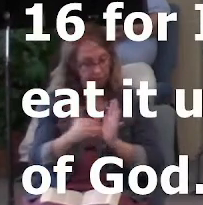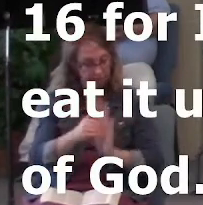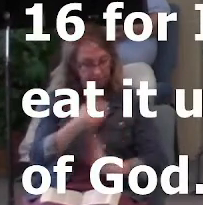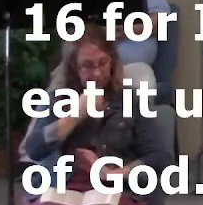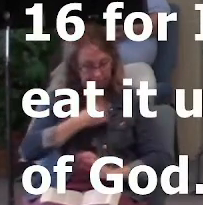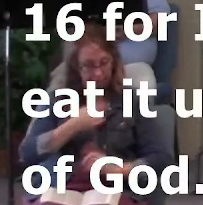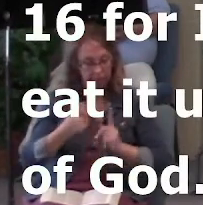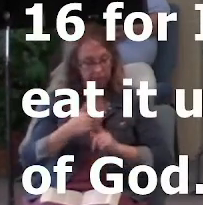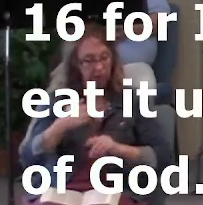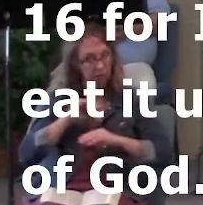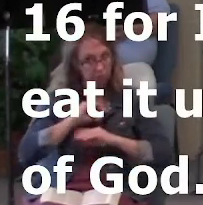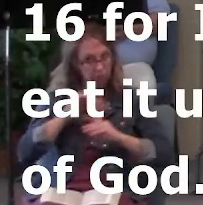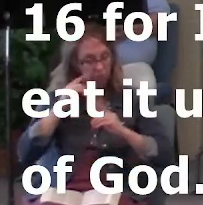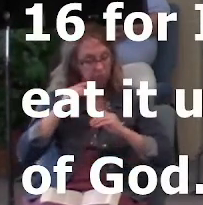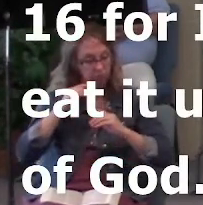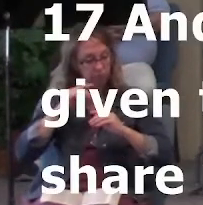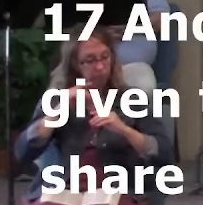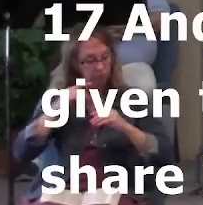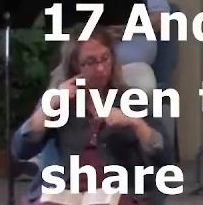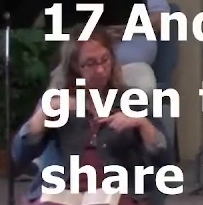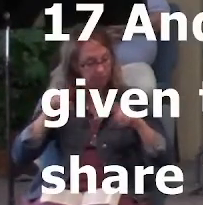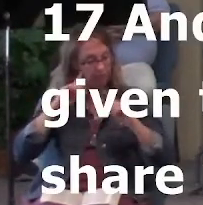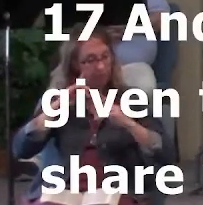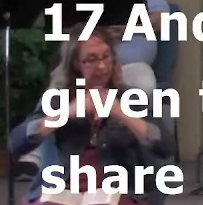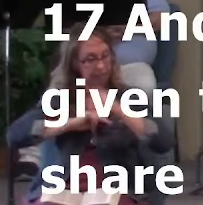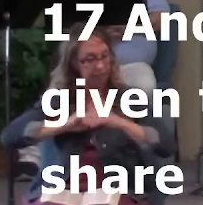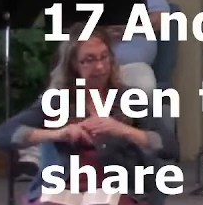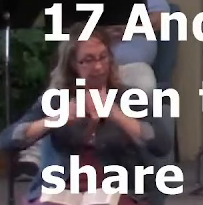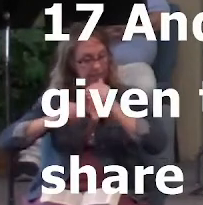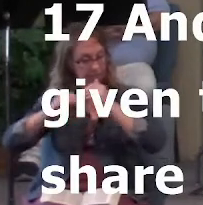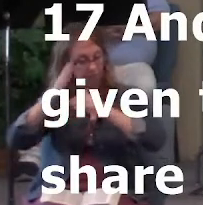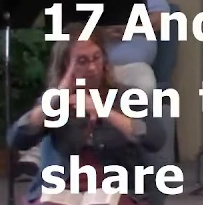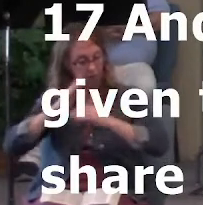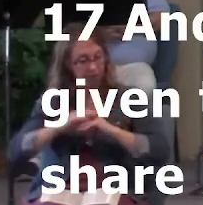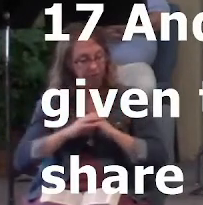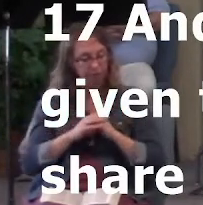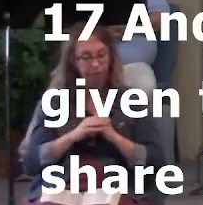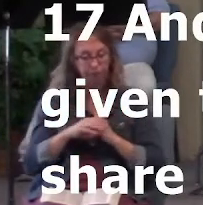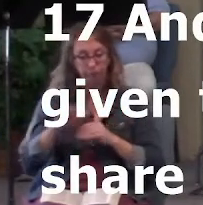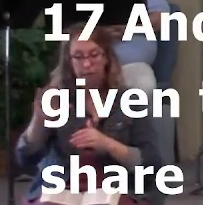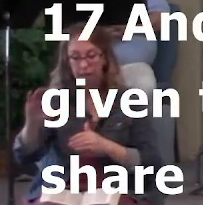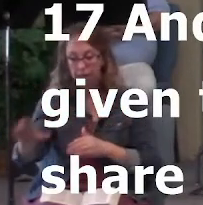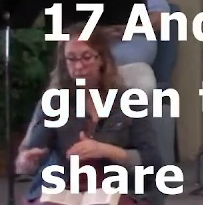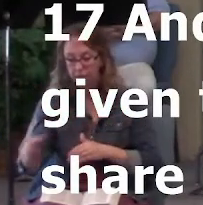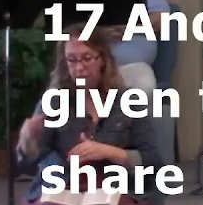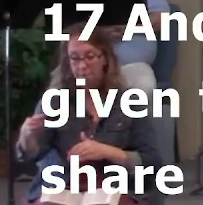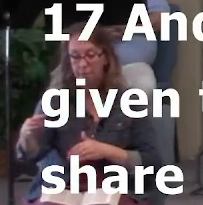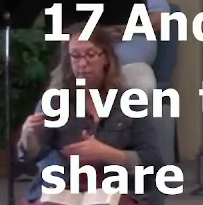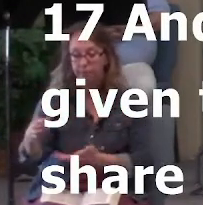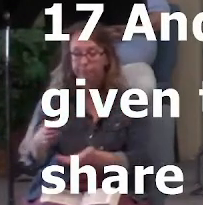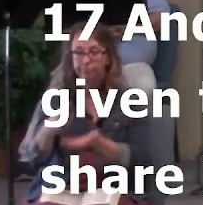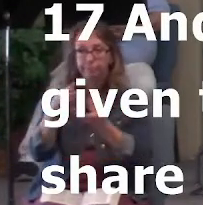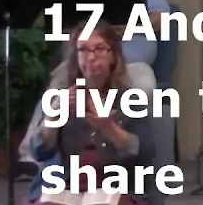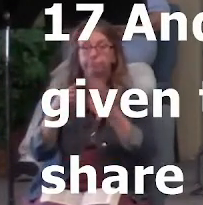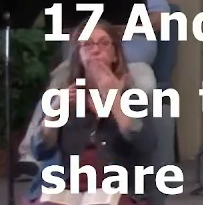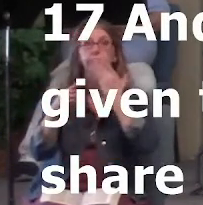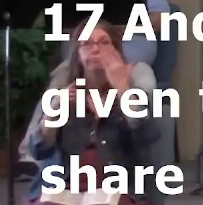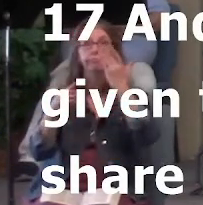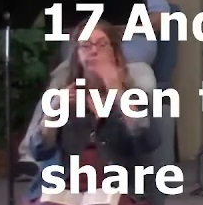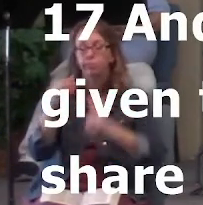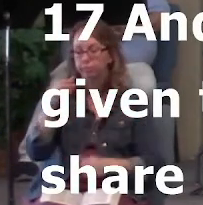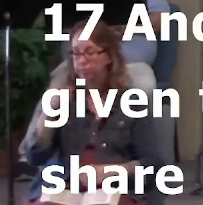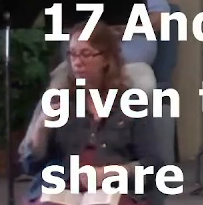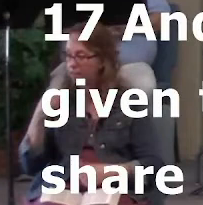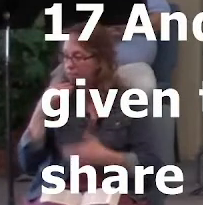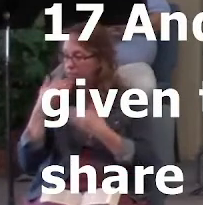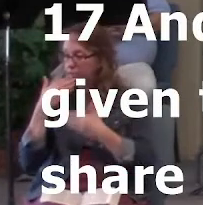it is fulfilled in the kingdom of God. And when He had taken the cup and given thanks, He said, take this and